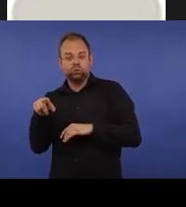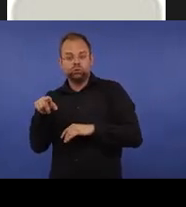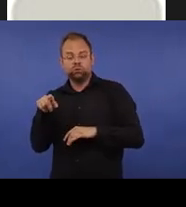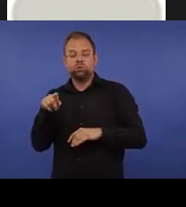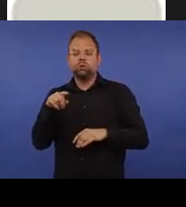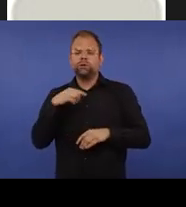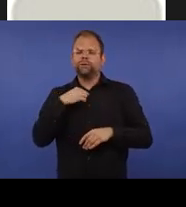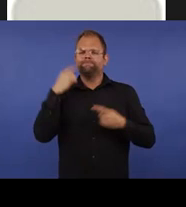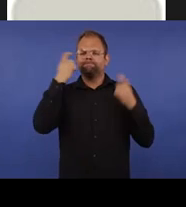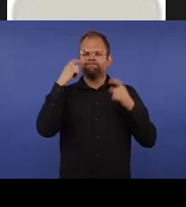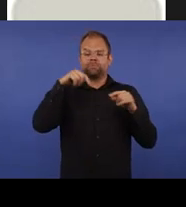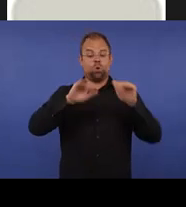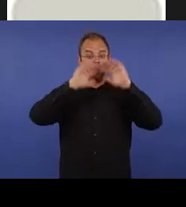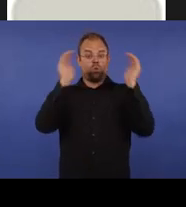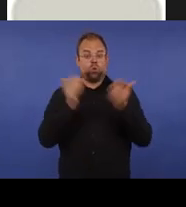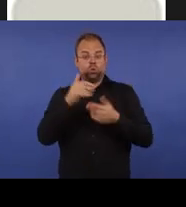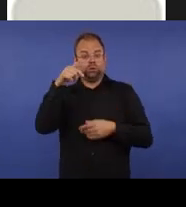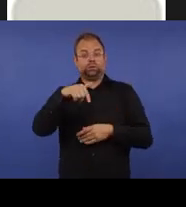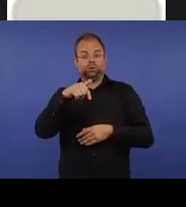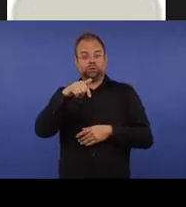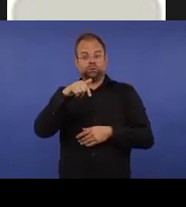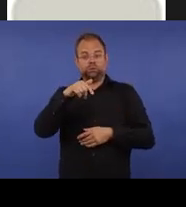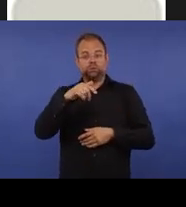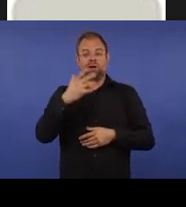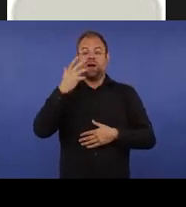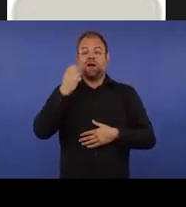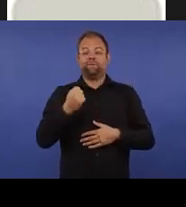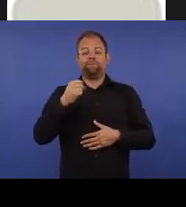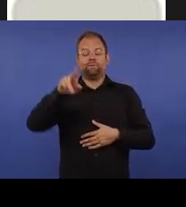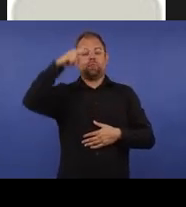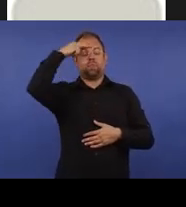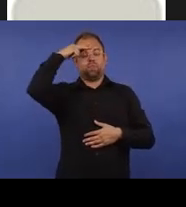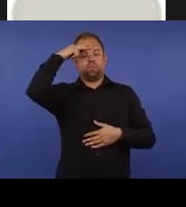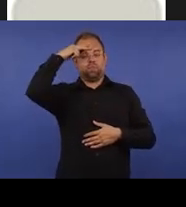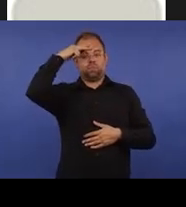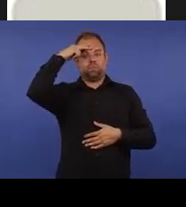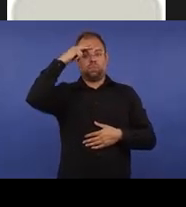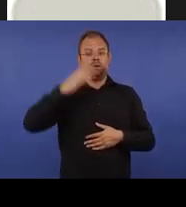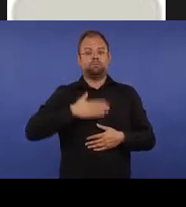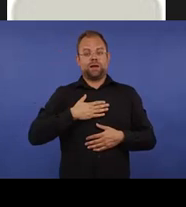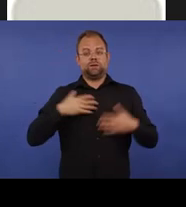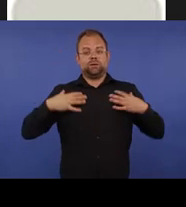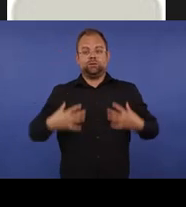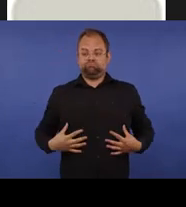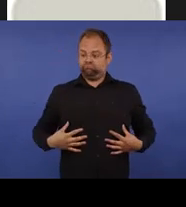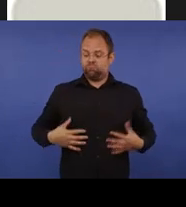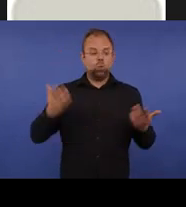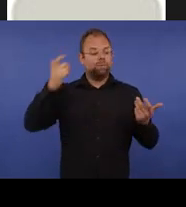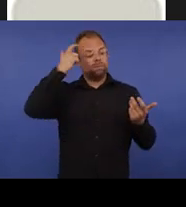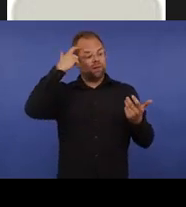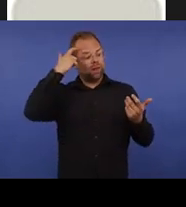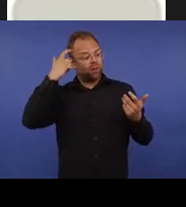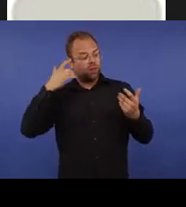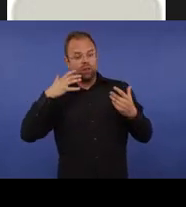mental capacity or their abilities, like people label like polio people,